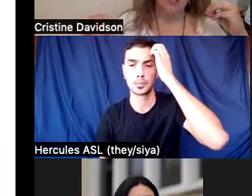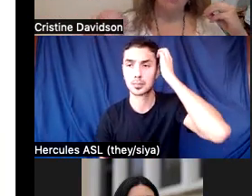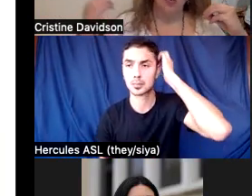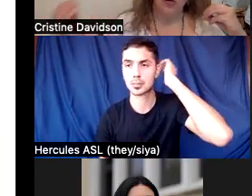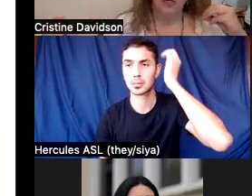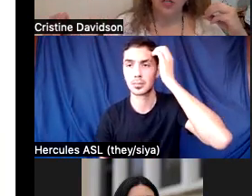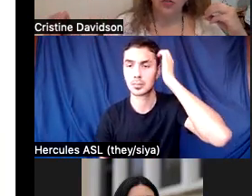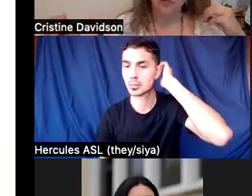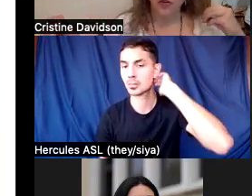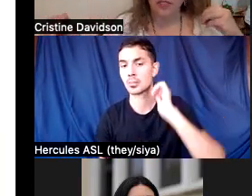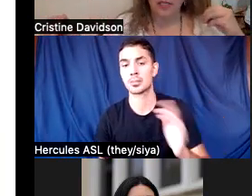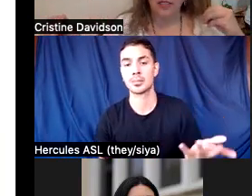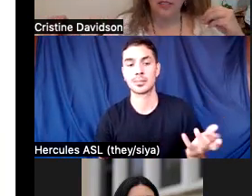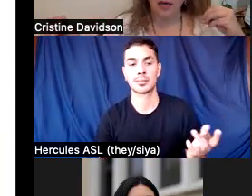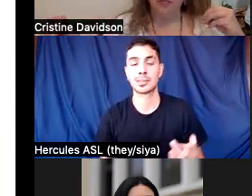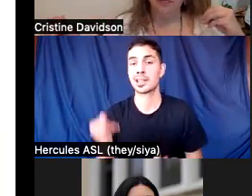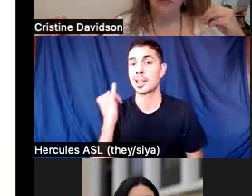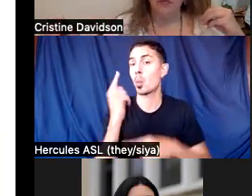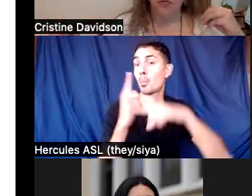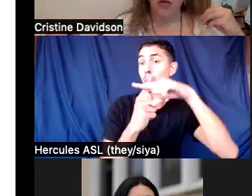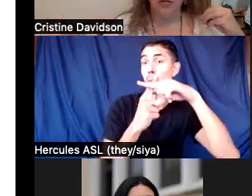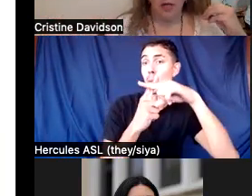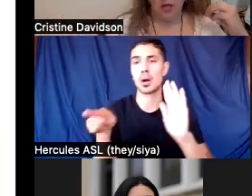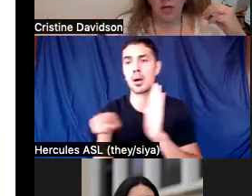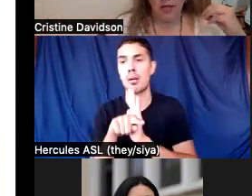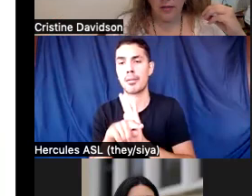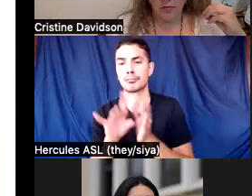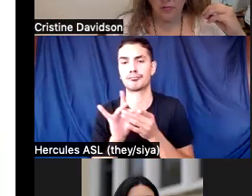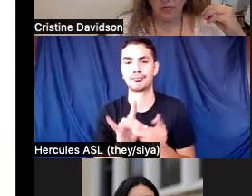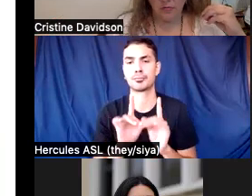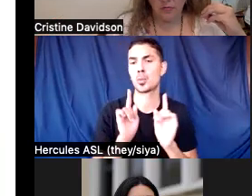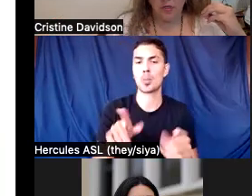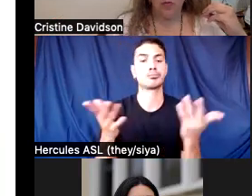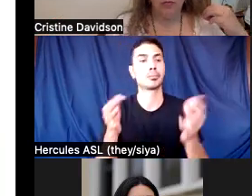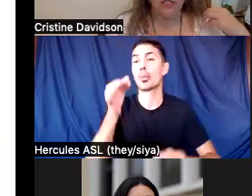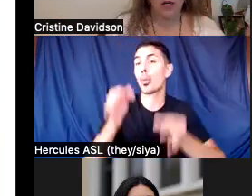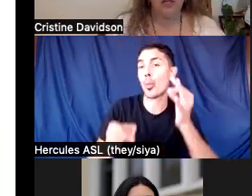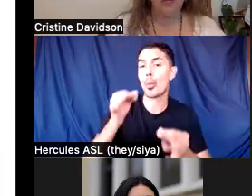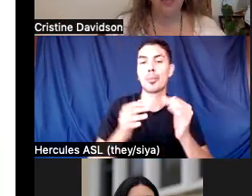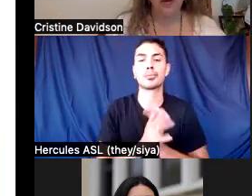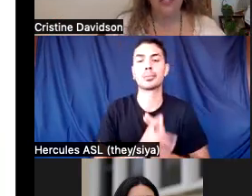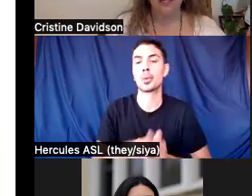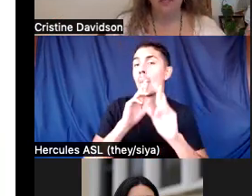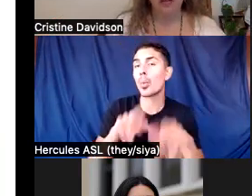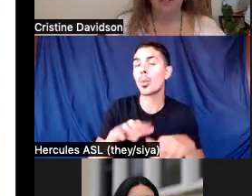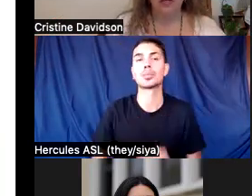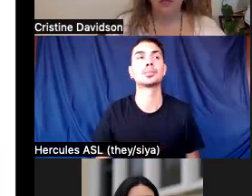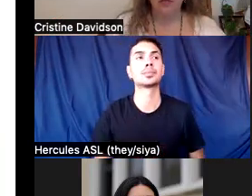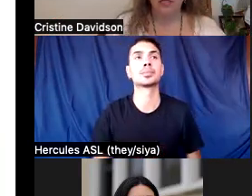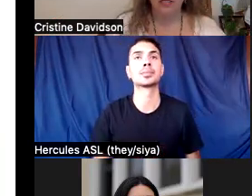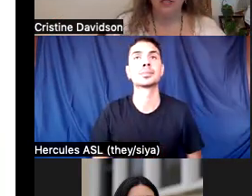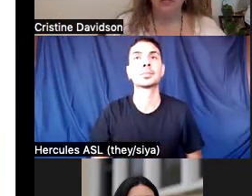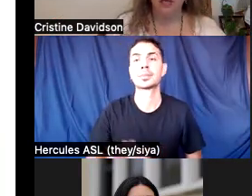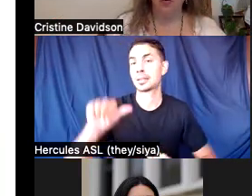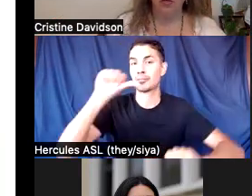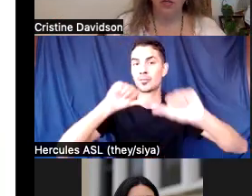system, of going to do the forensic exam, right? And, we'll be talking throughout the rest of the month about some